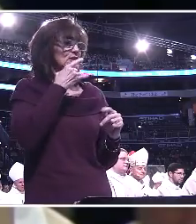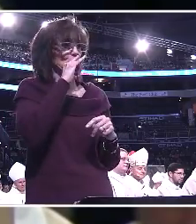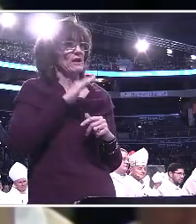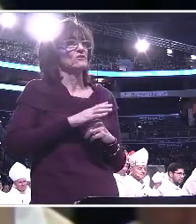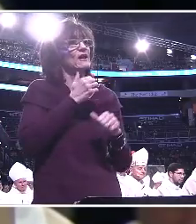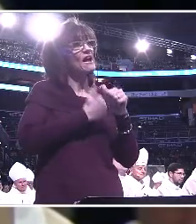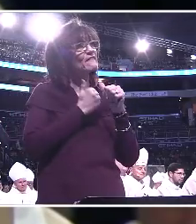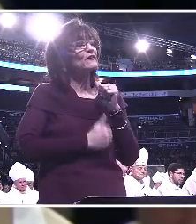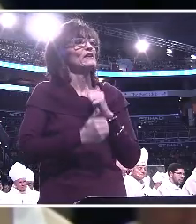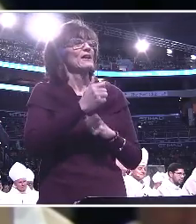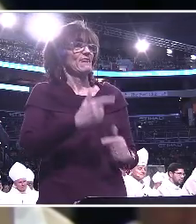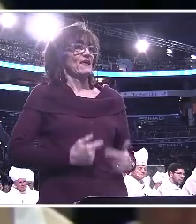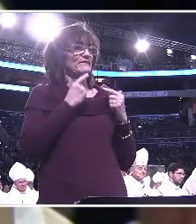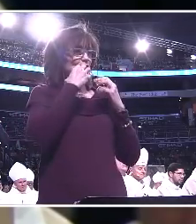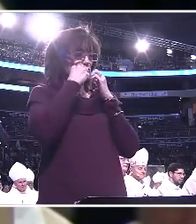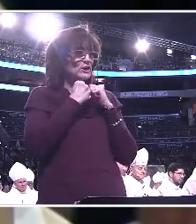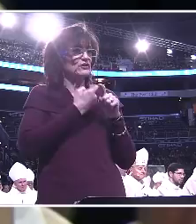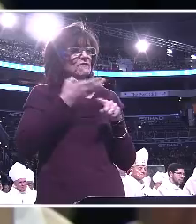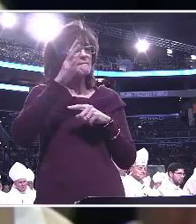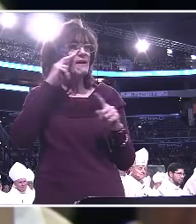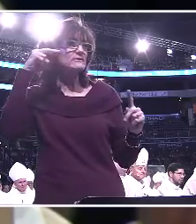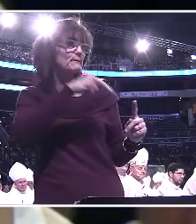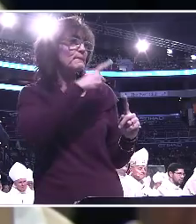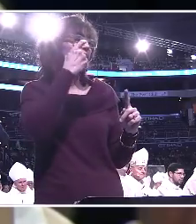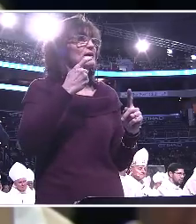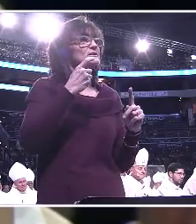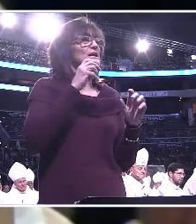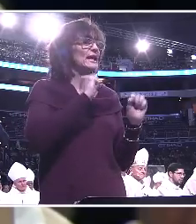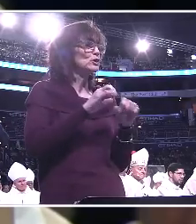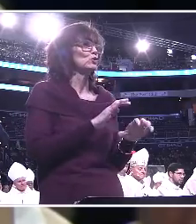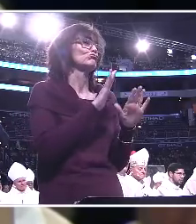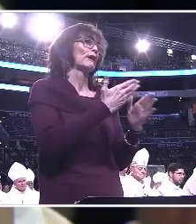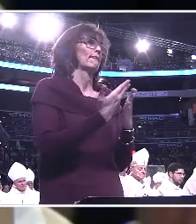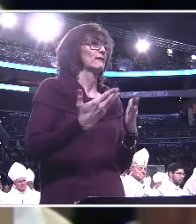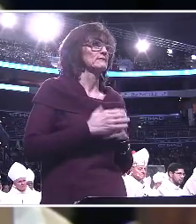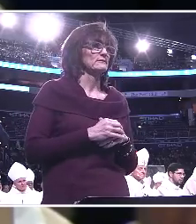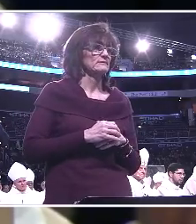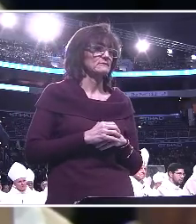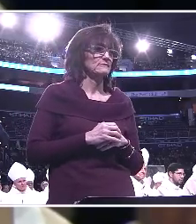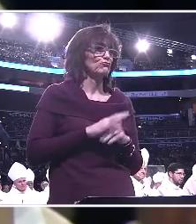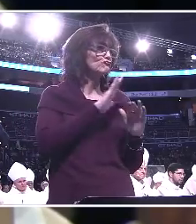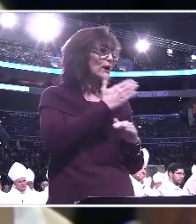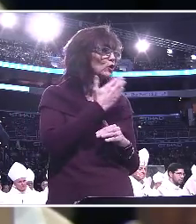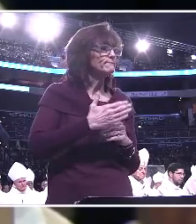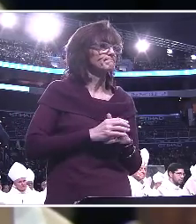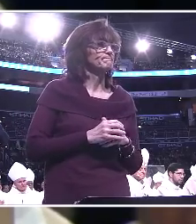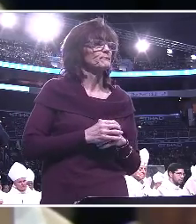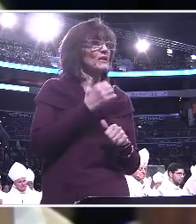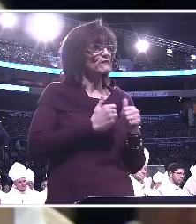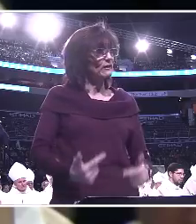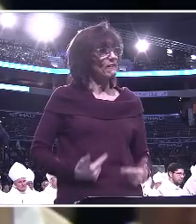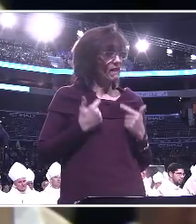life is precious in the eyes of God because it is capable of such great good. Every life has a role to